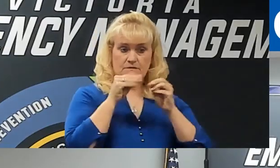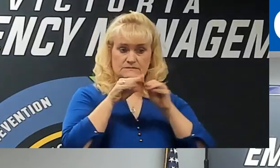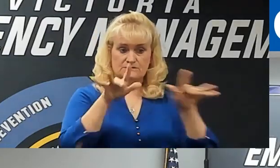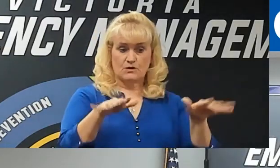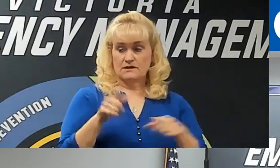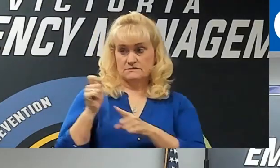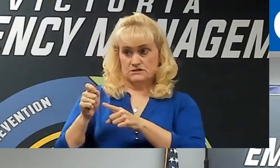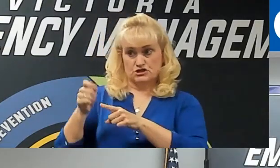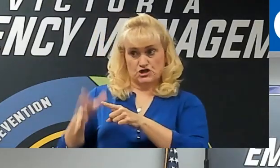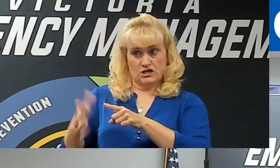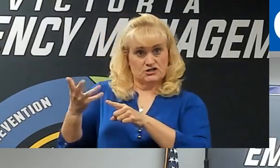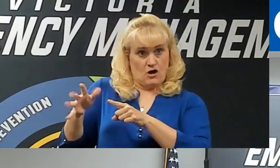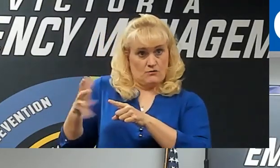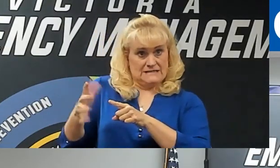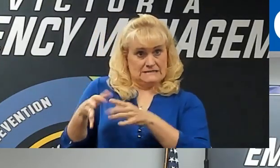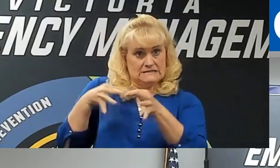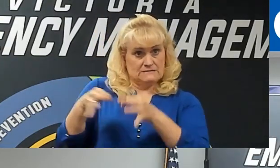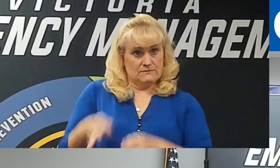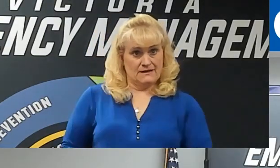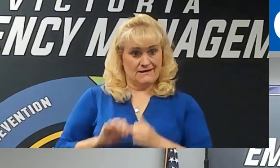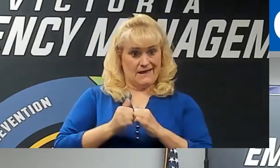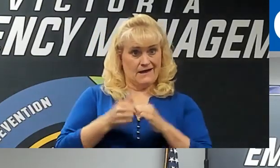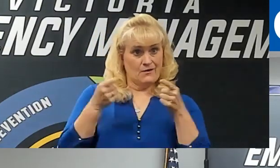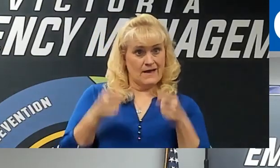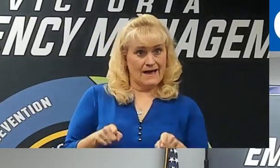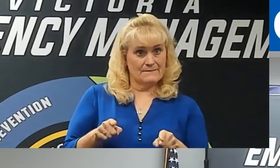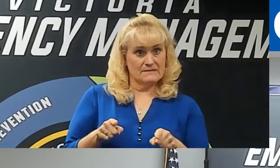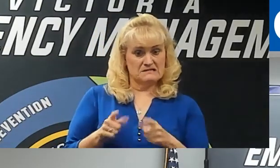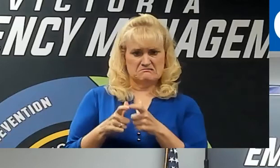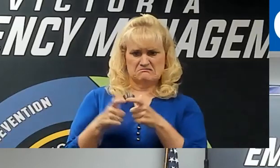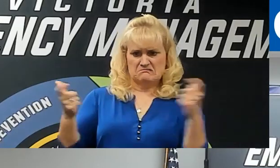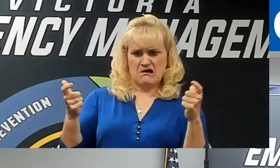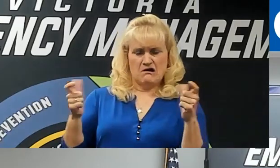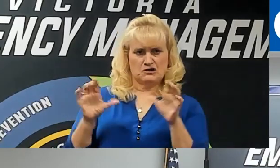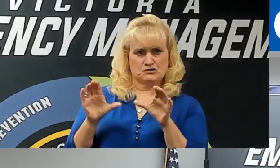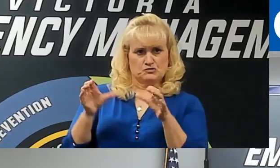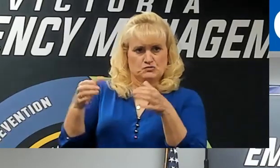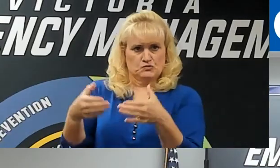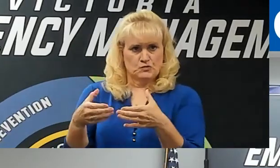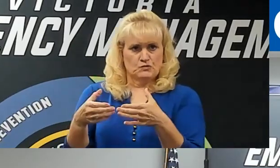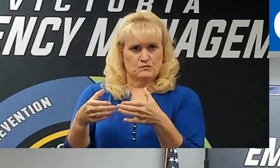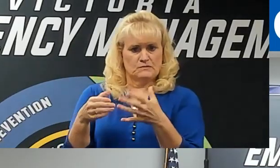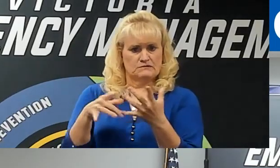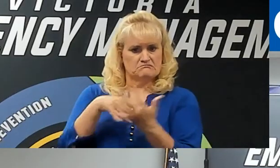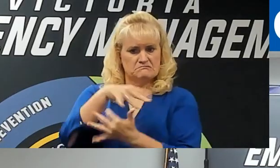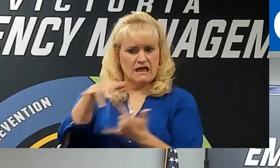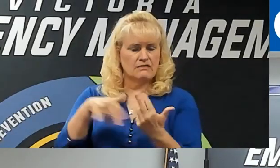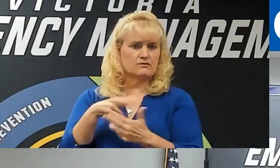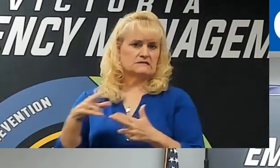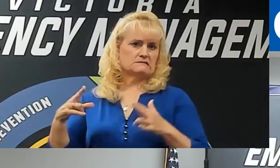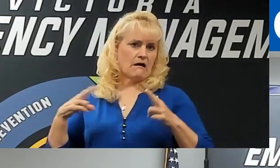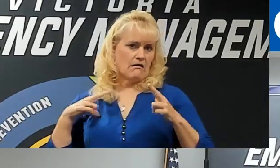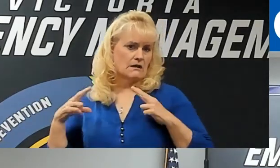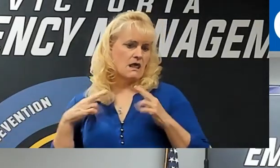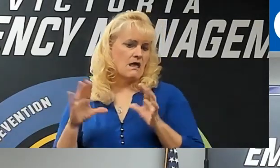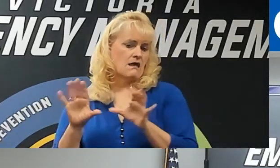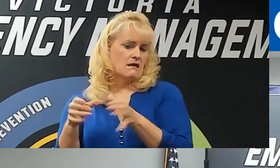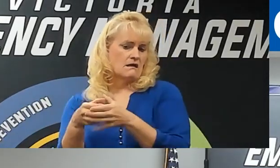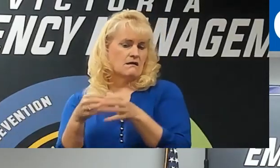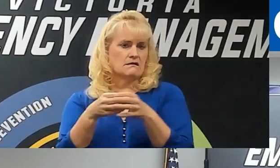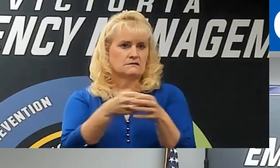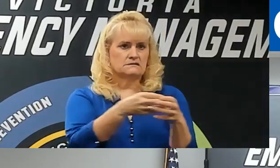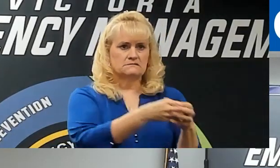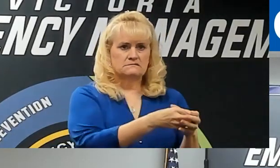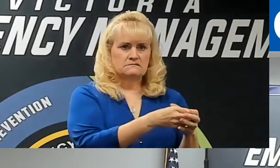cases come from large gatherings that are really outside of our businesses, and they've created a lot of